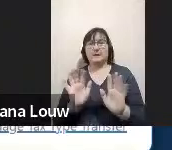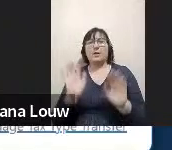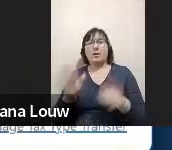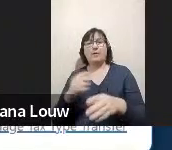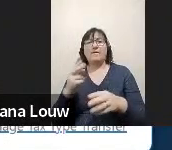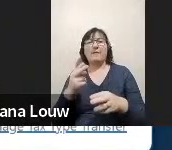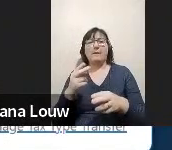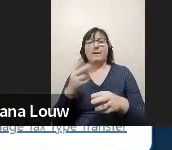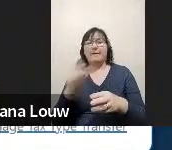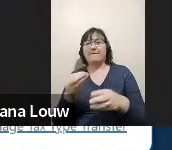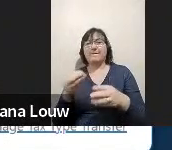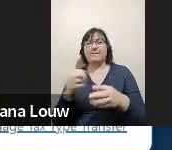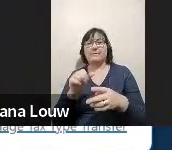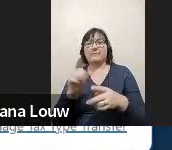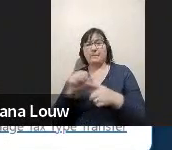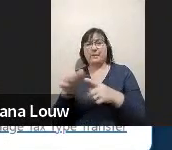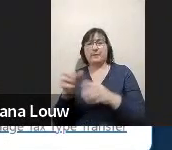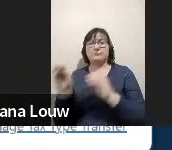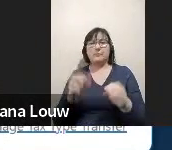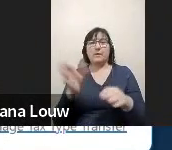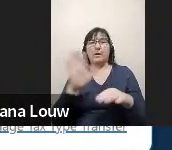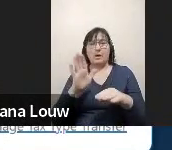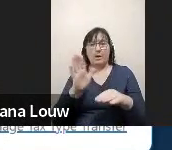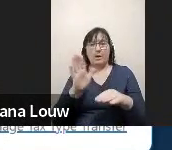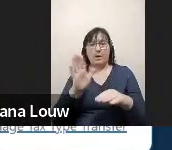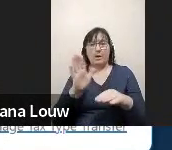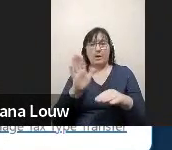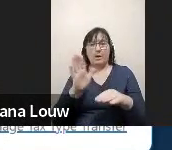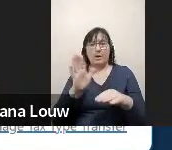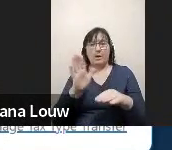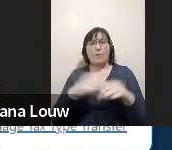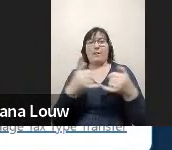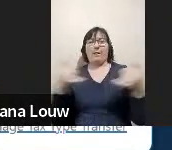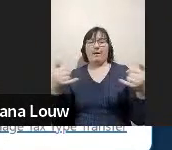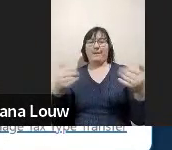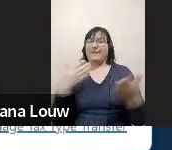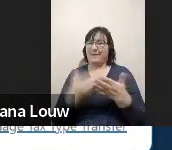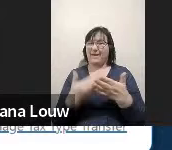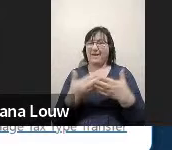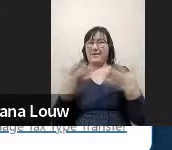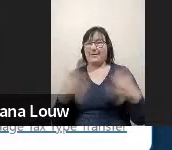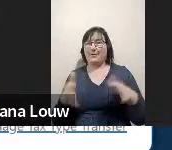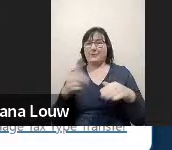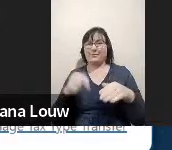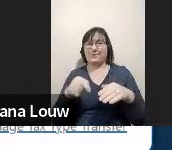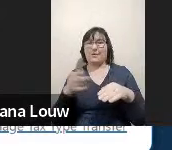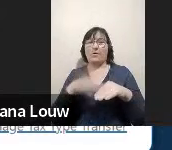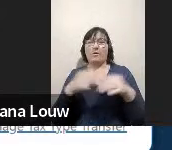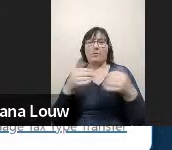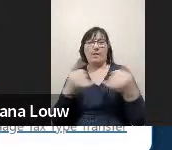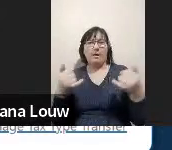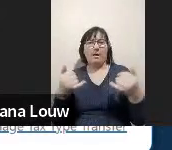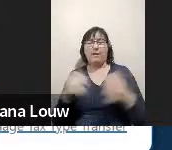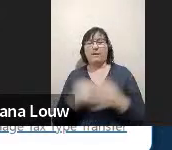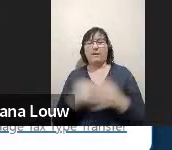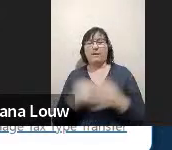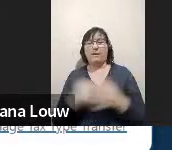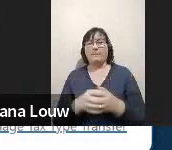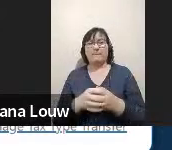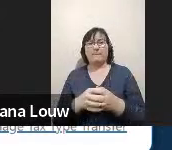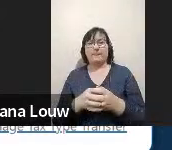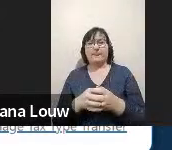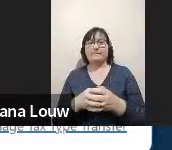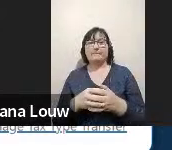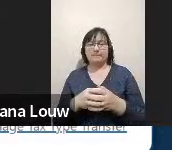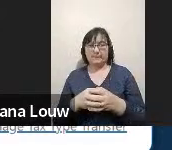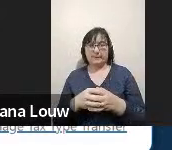these functionalities can be utilized instead of actually contacting the call center or coming into an office by appointment.